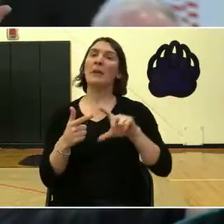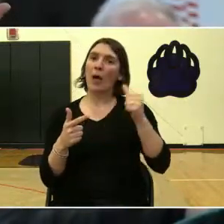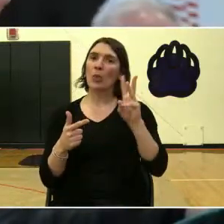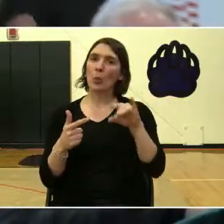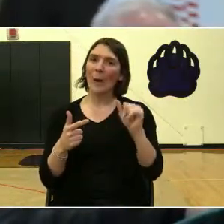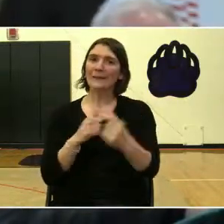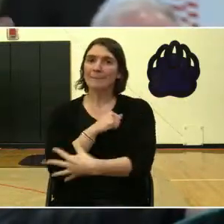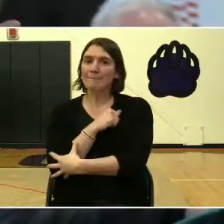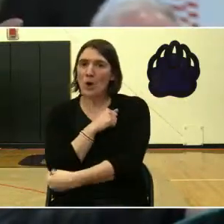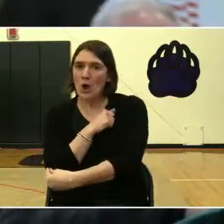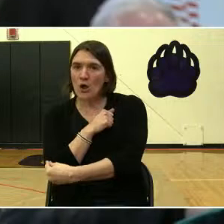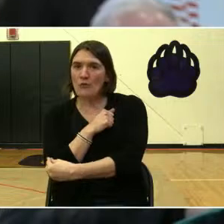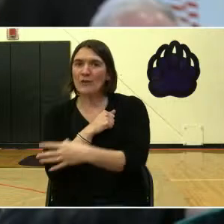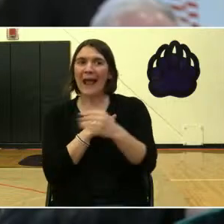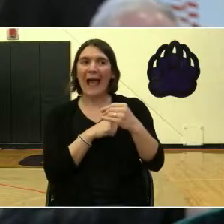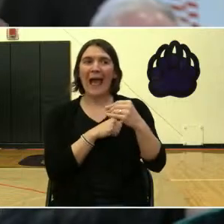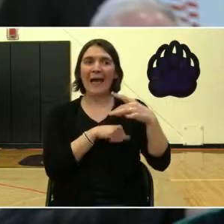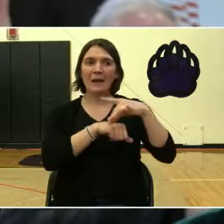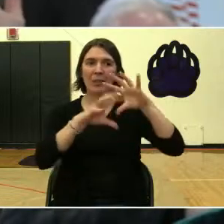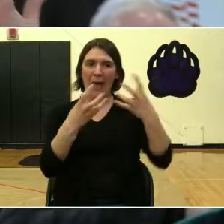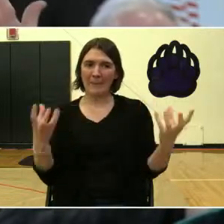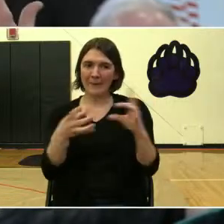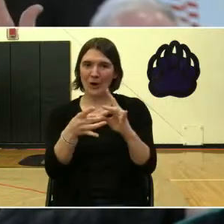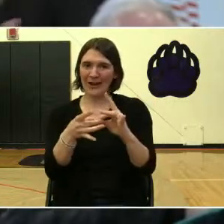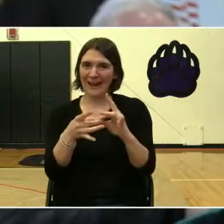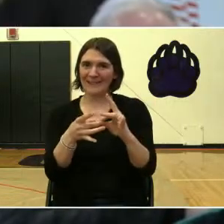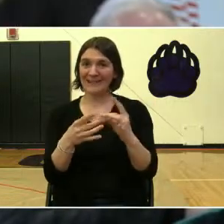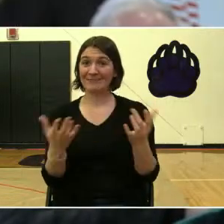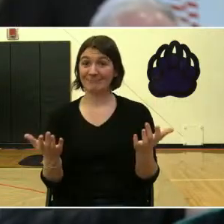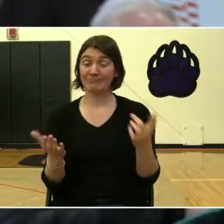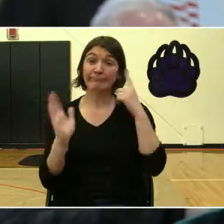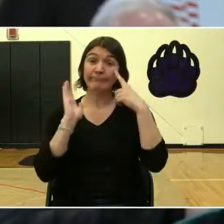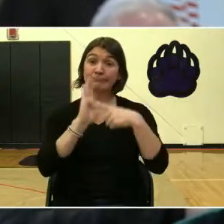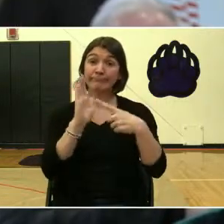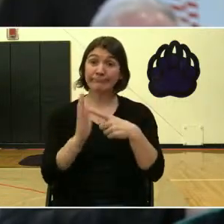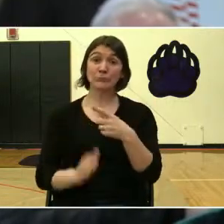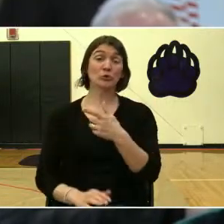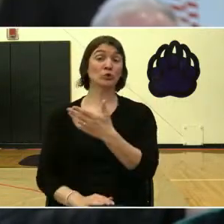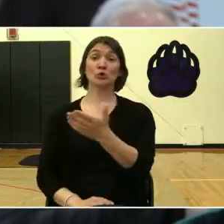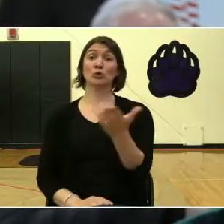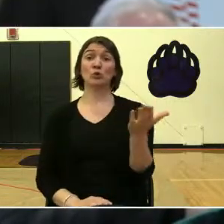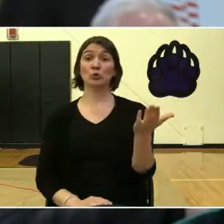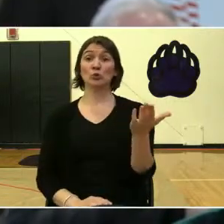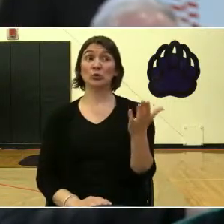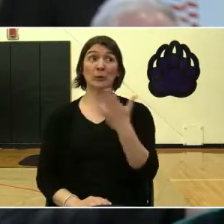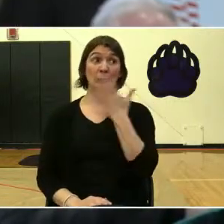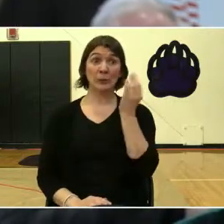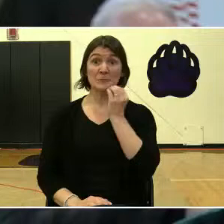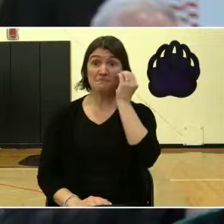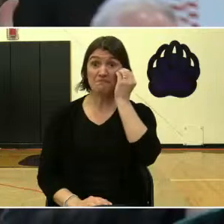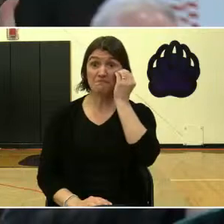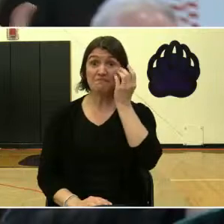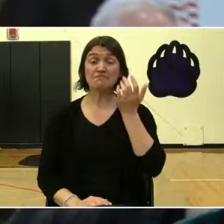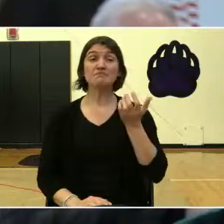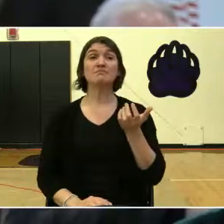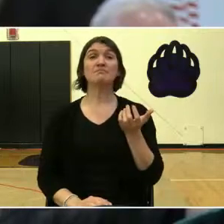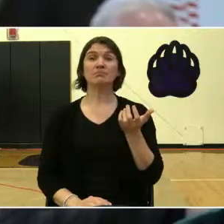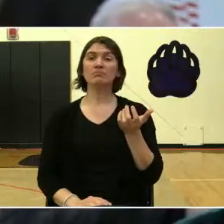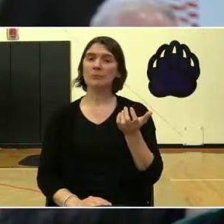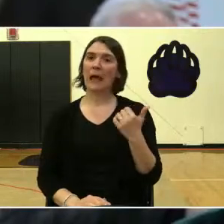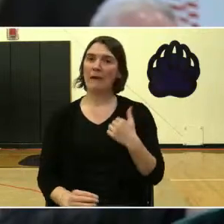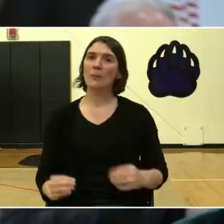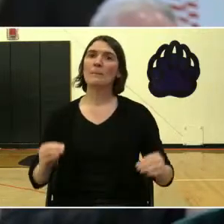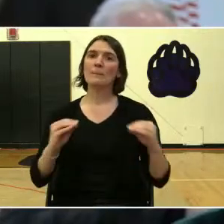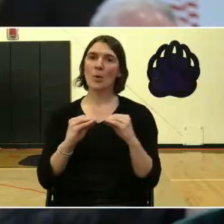poverty and climate change connect is when you are and house when you there is